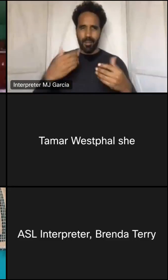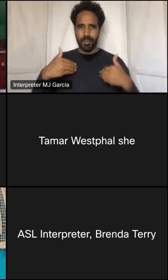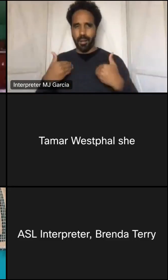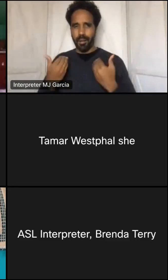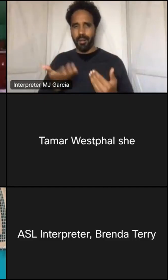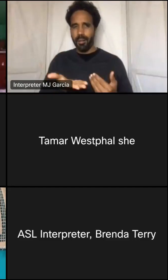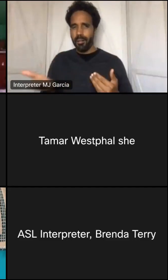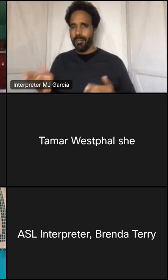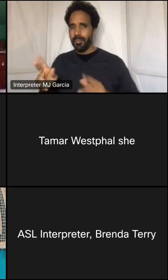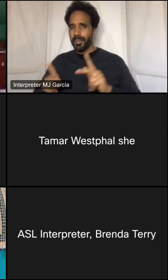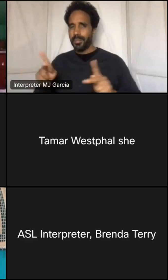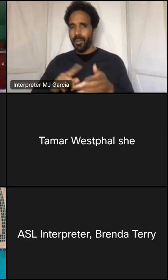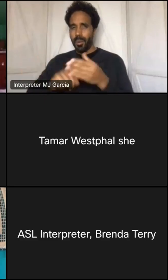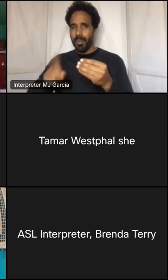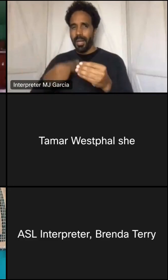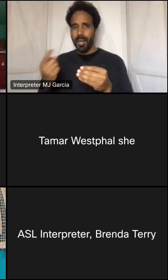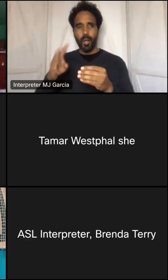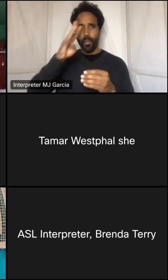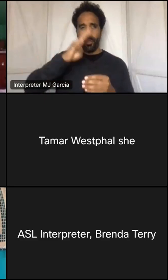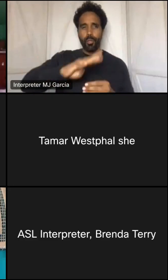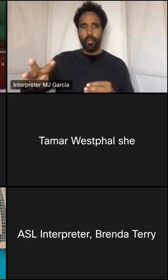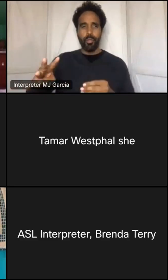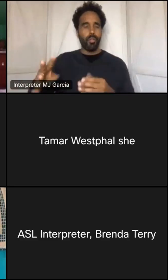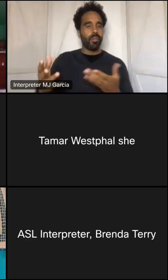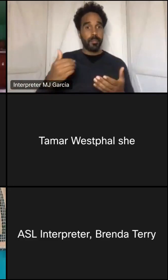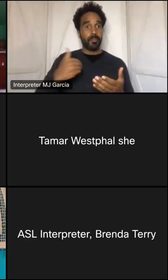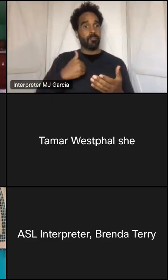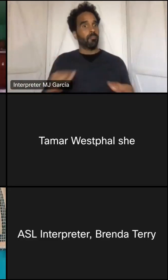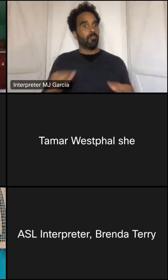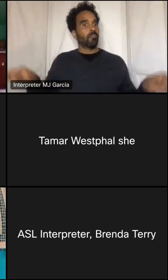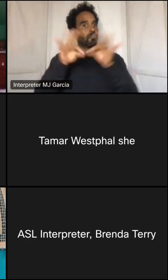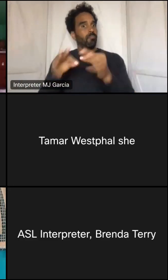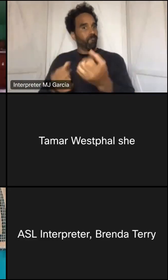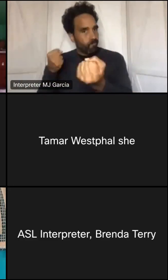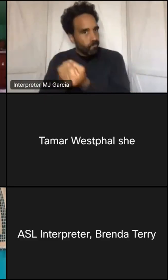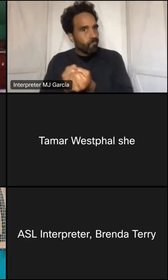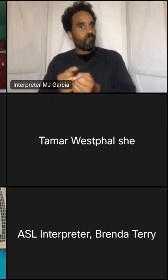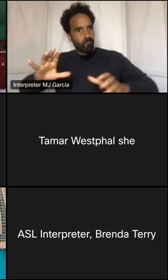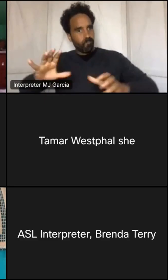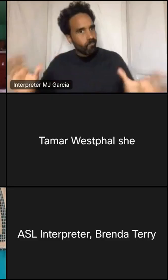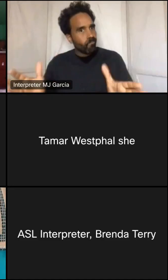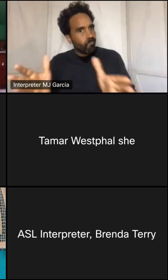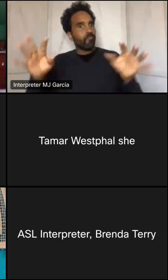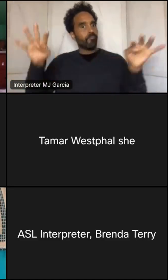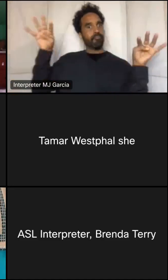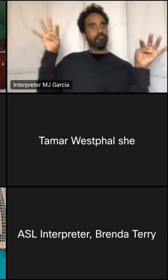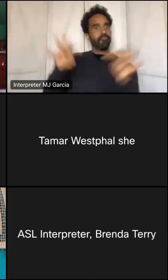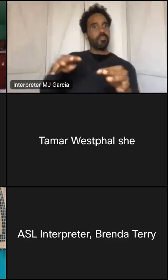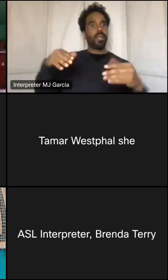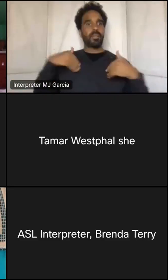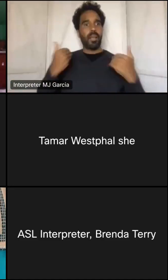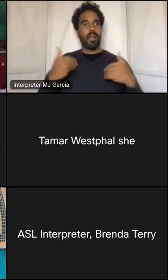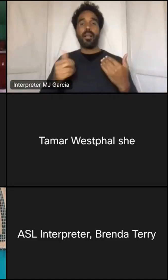as an advocate to make sure that the youth voice is amplified and not overshadowed by the parents'